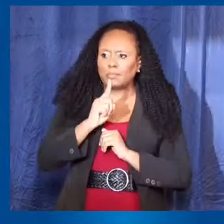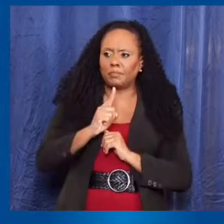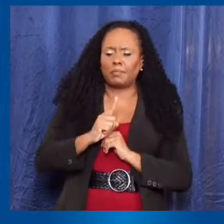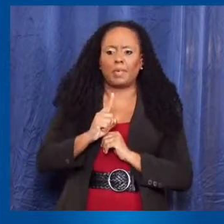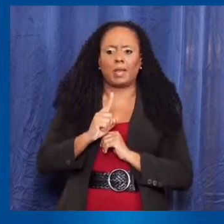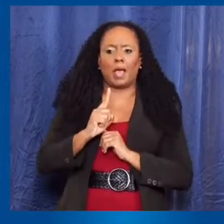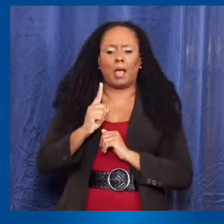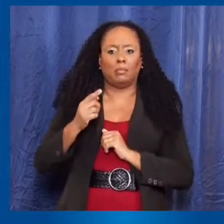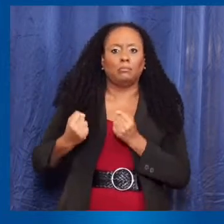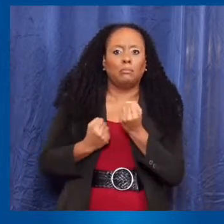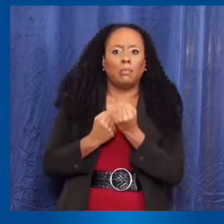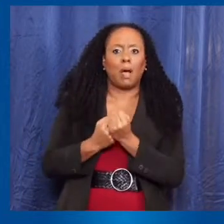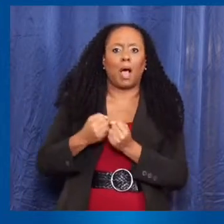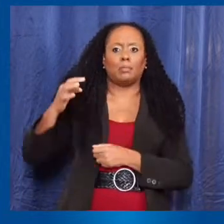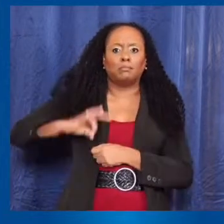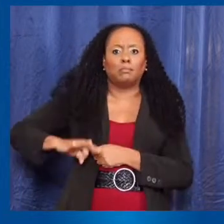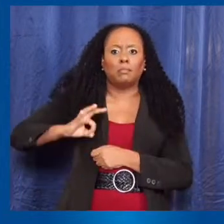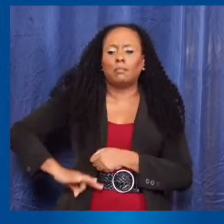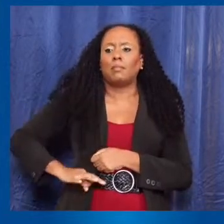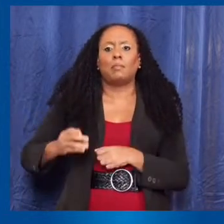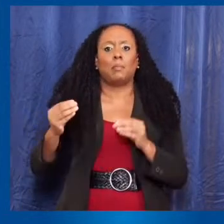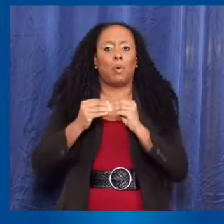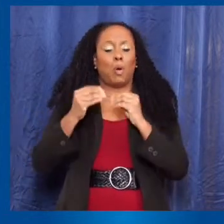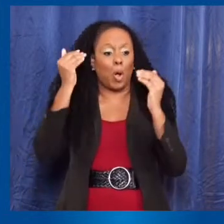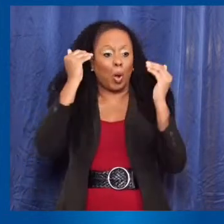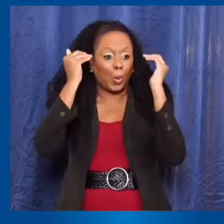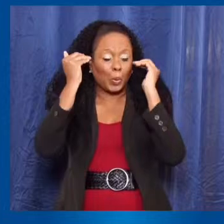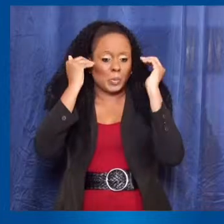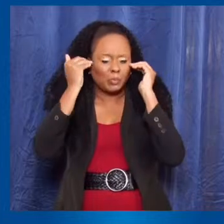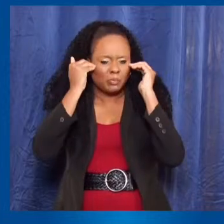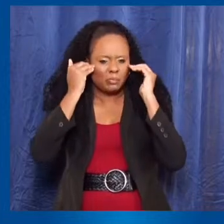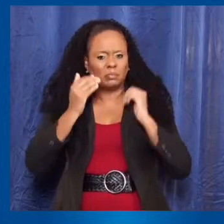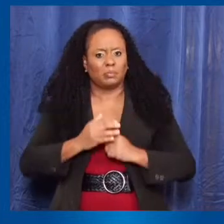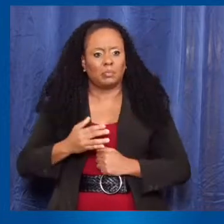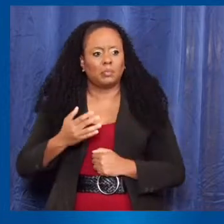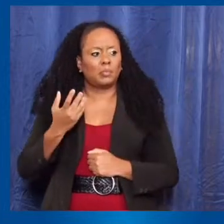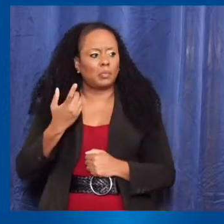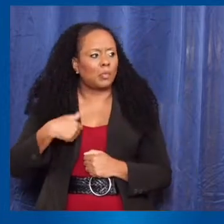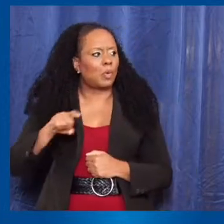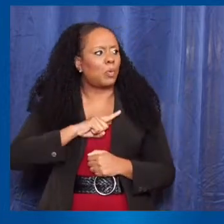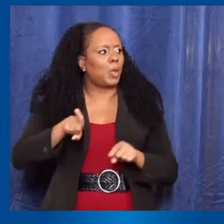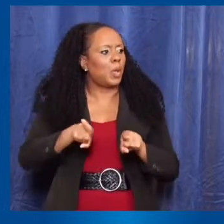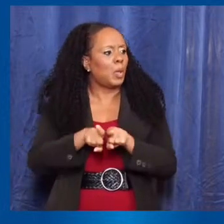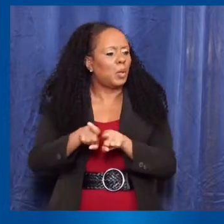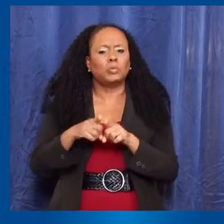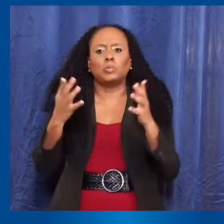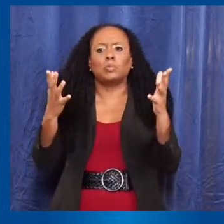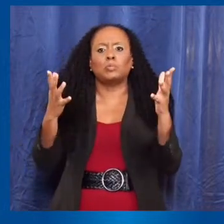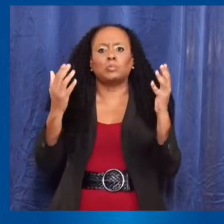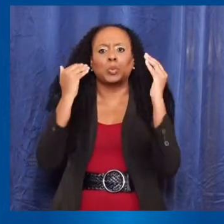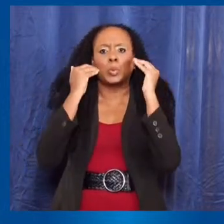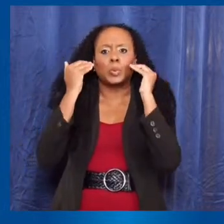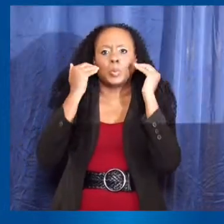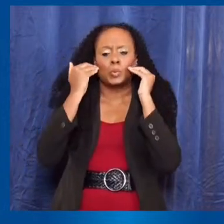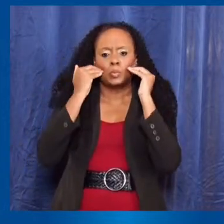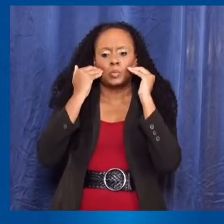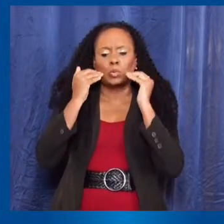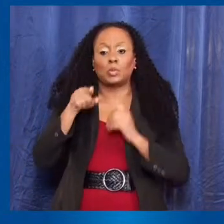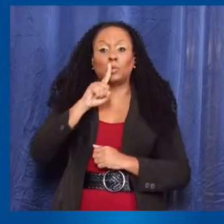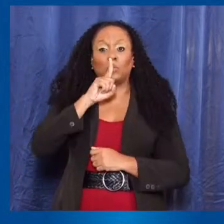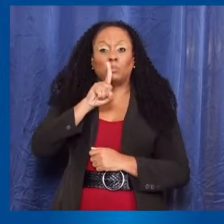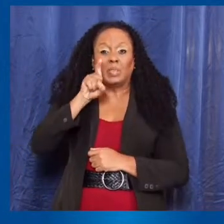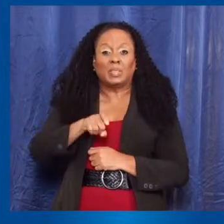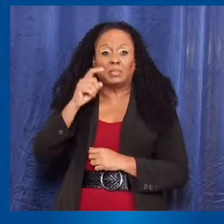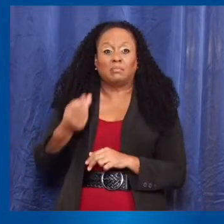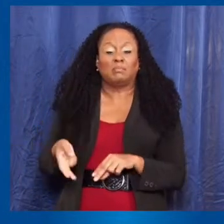to global awareness of climate and justice, of the need to drastically